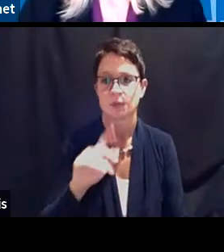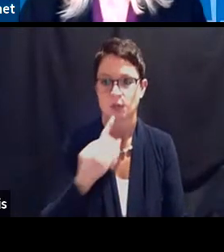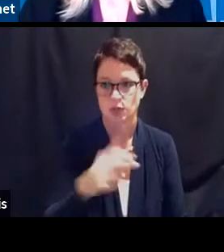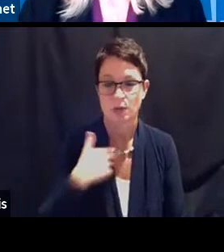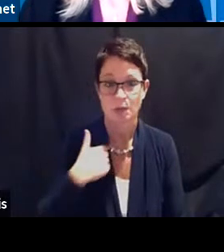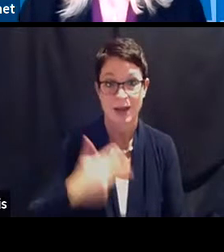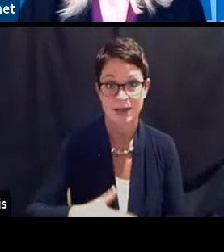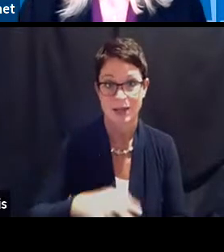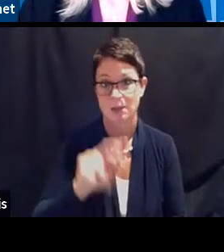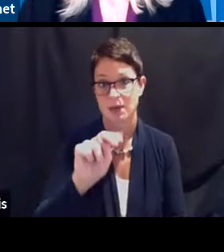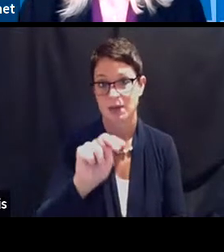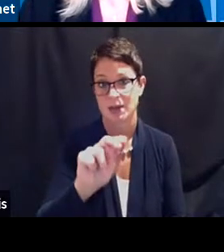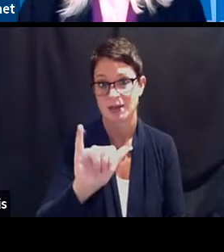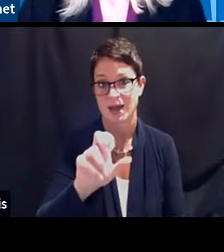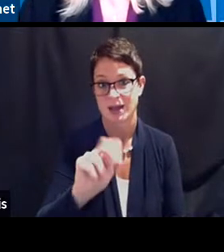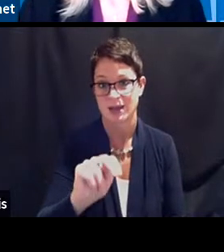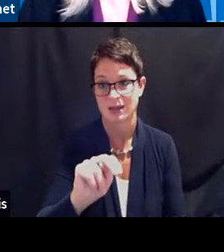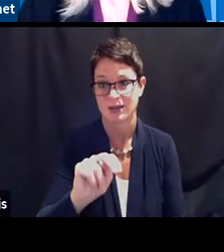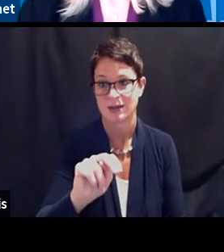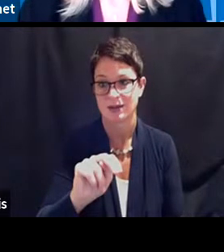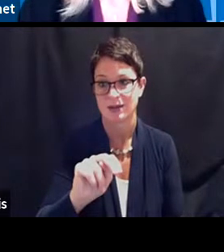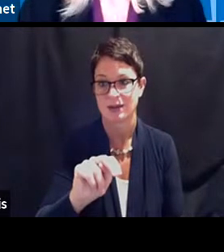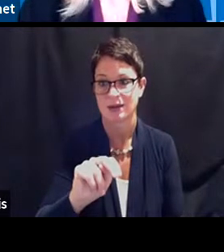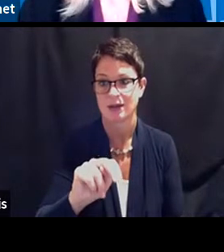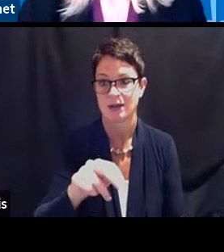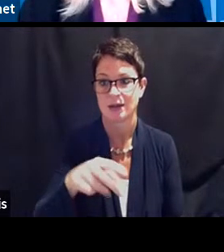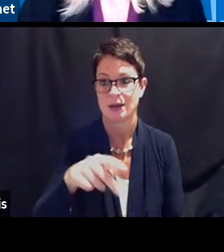My name is Nayan Parikh. I represent